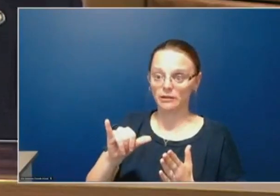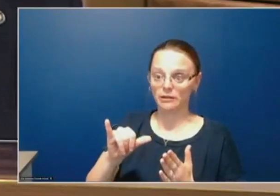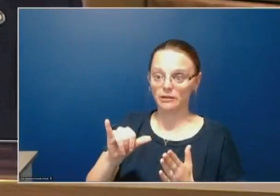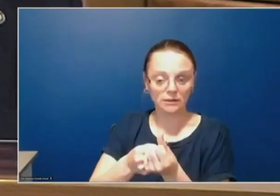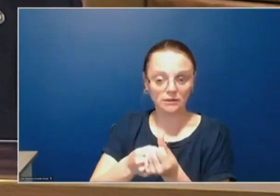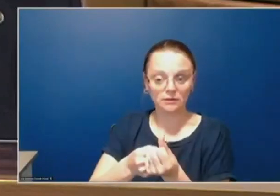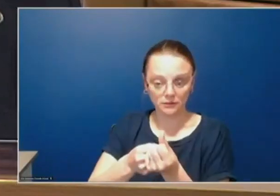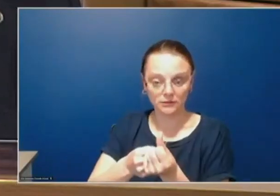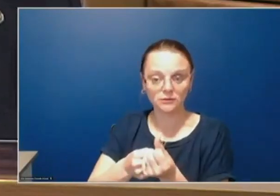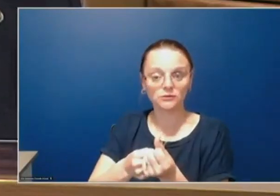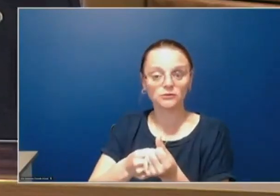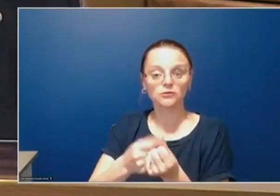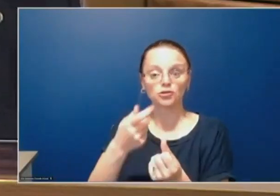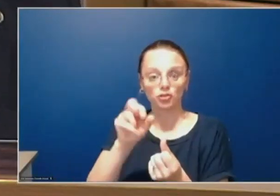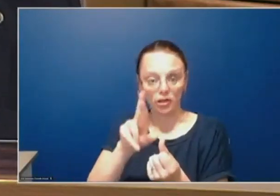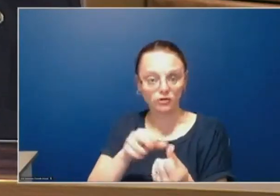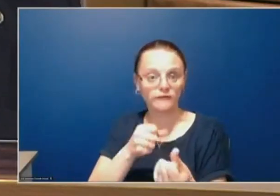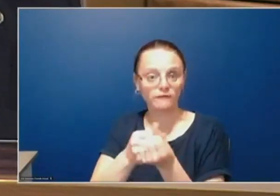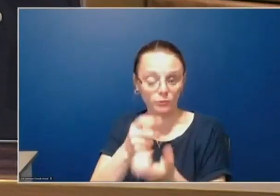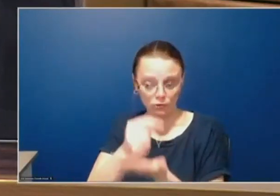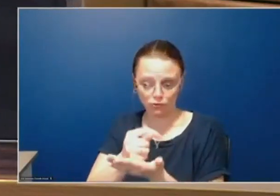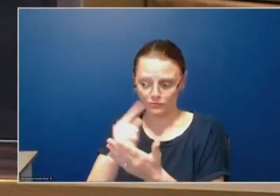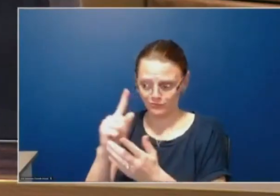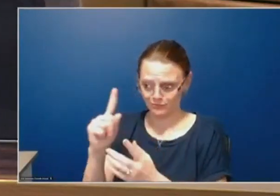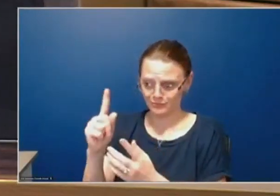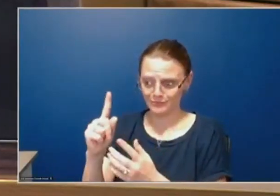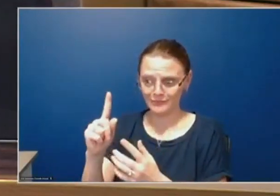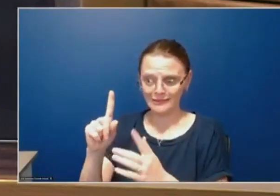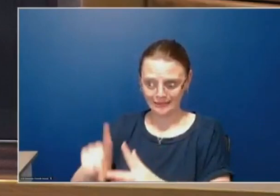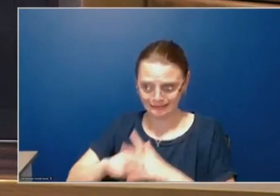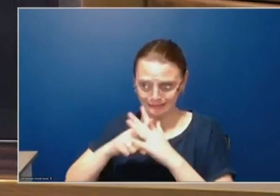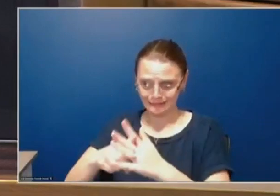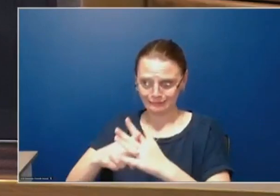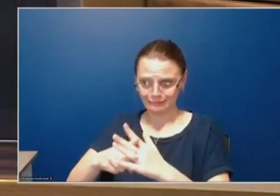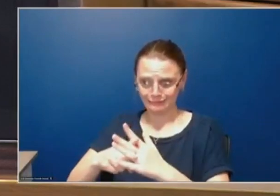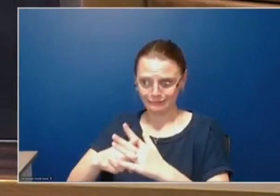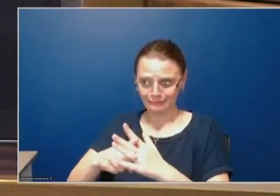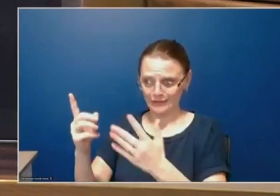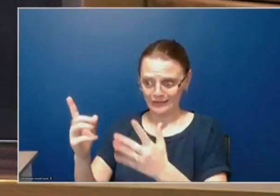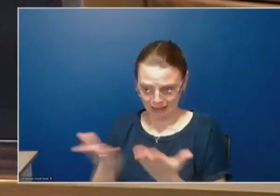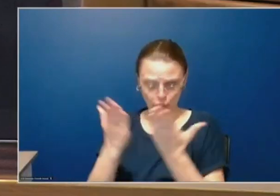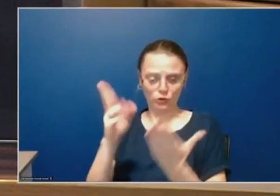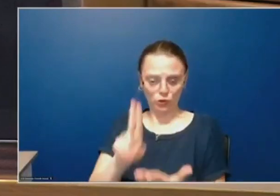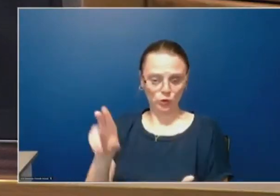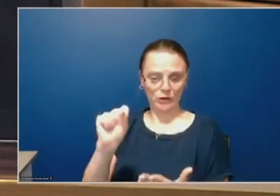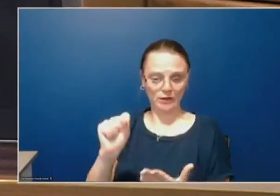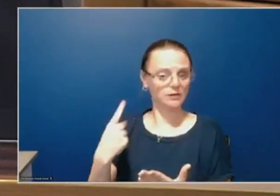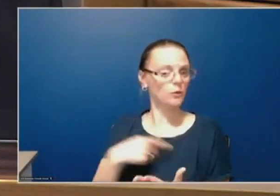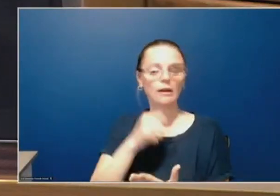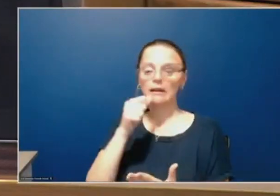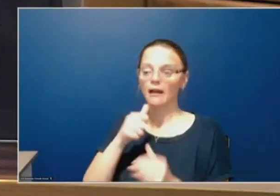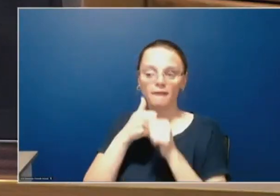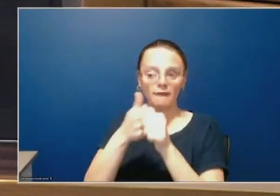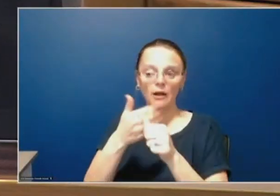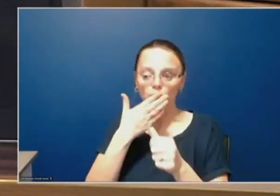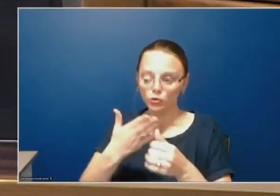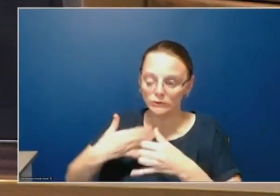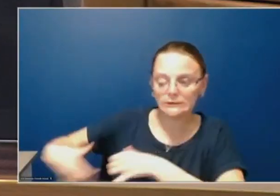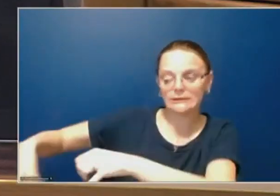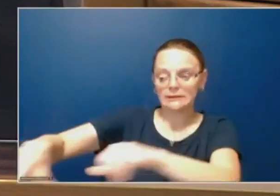of gender-affirming treatment since it was brought to the United States. We are not following good standards of